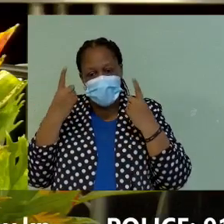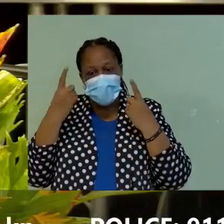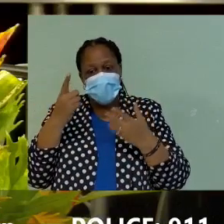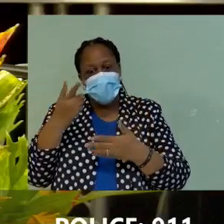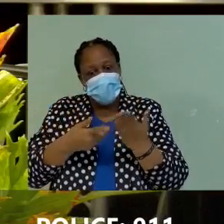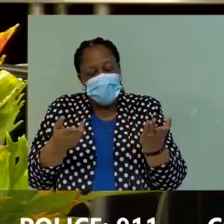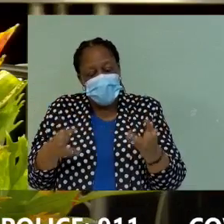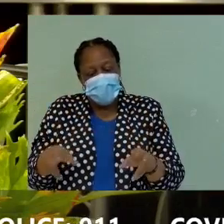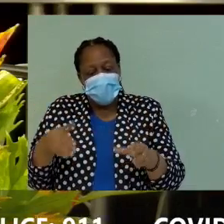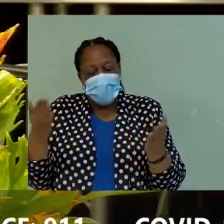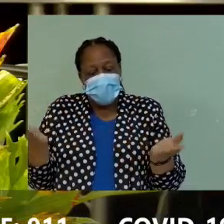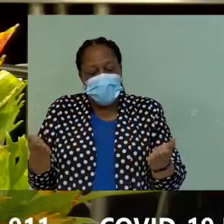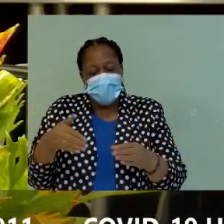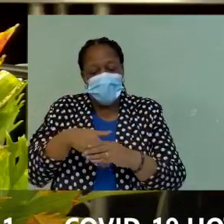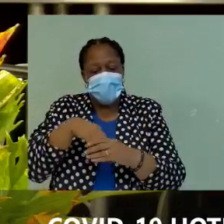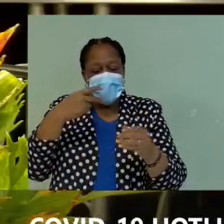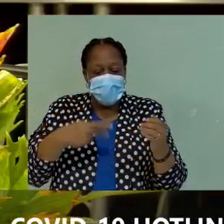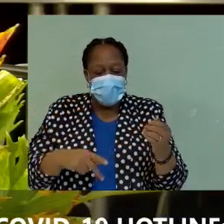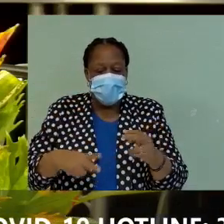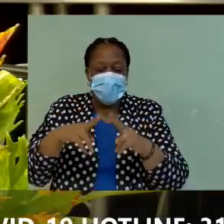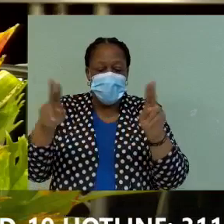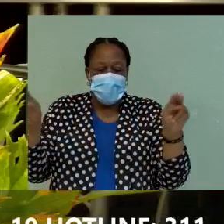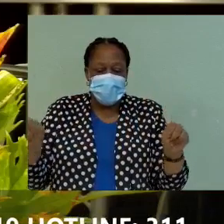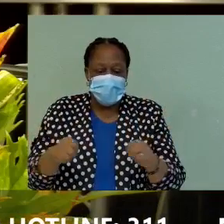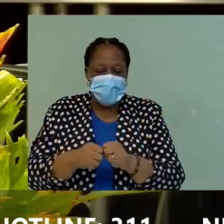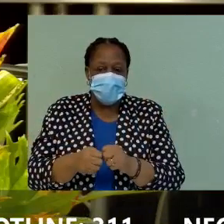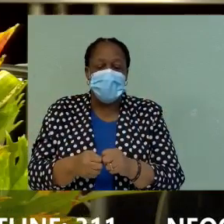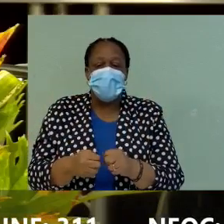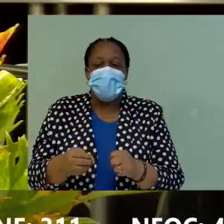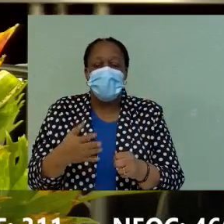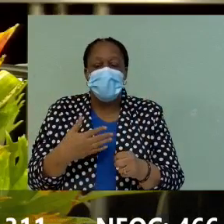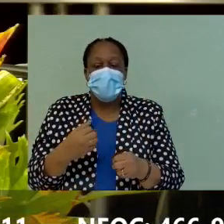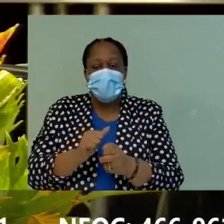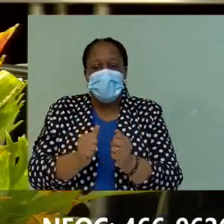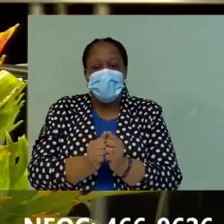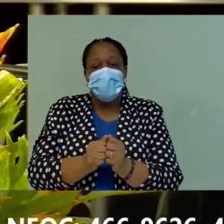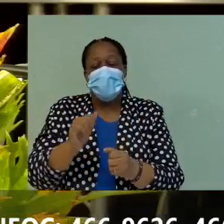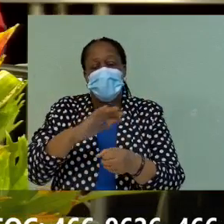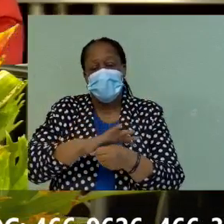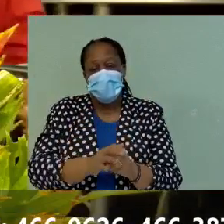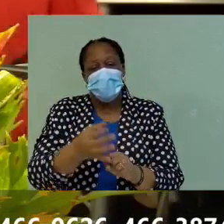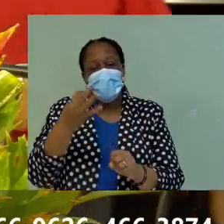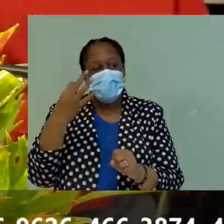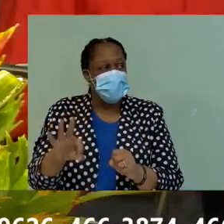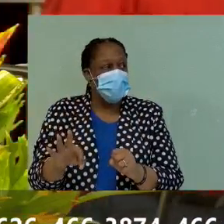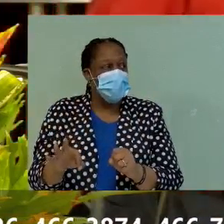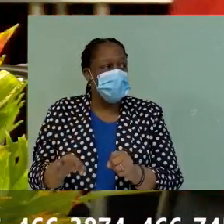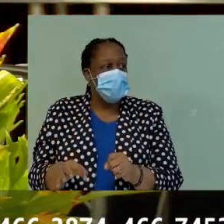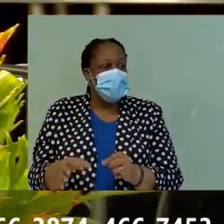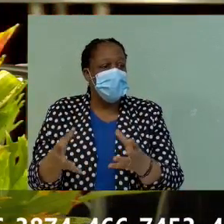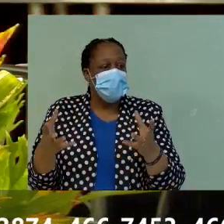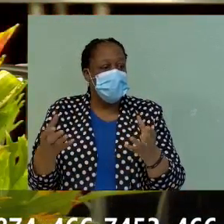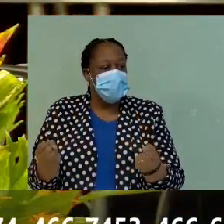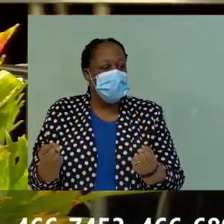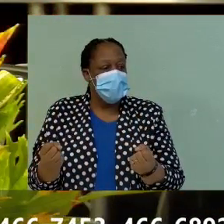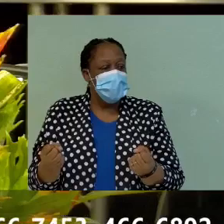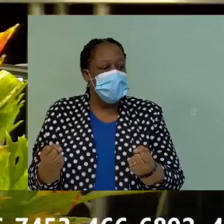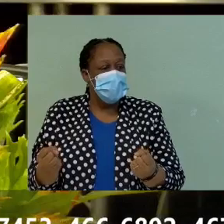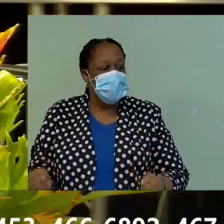Kitts and Nevis with respect to the COVID-19 pandemic. Before I close, I have